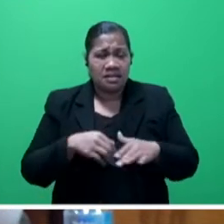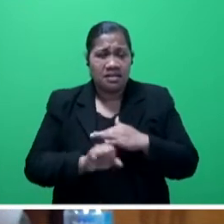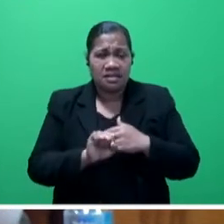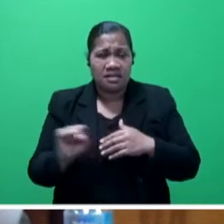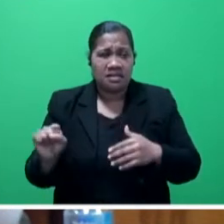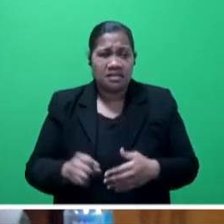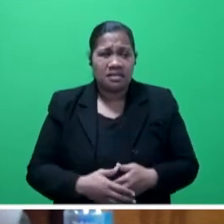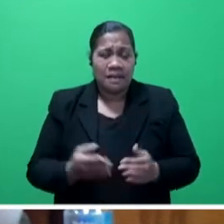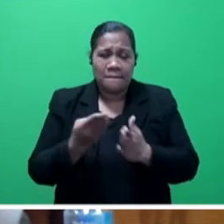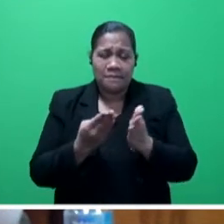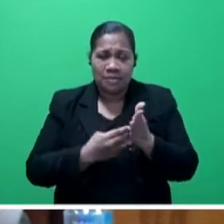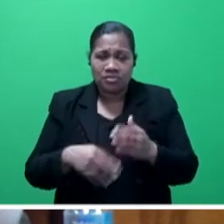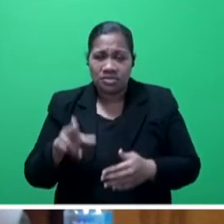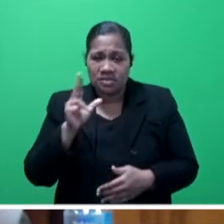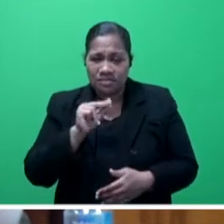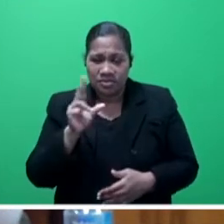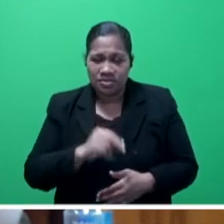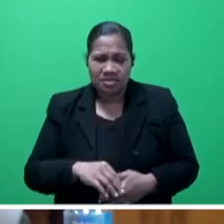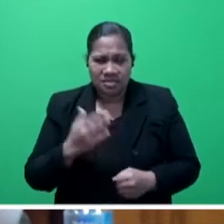never stood up and said it's not relevant.